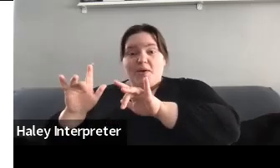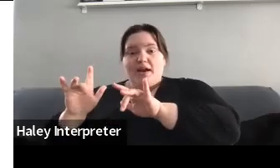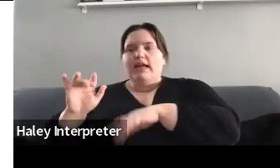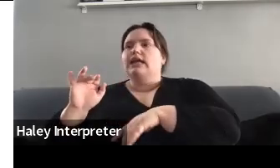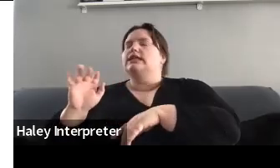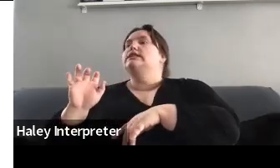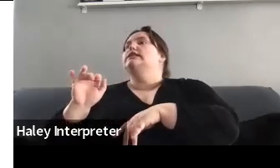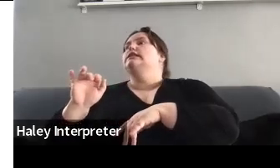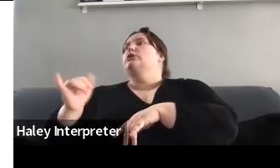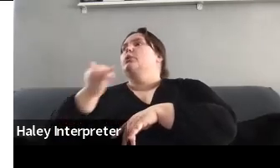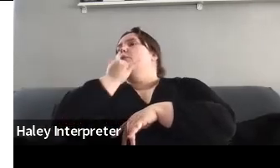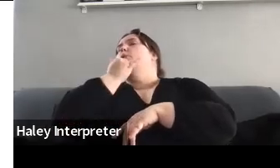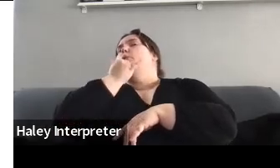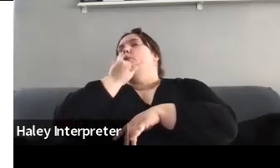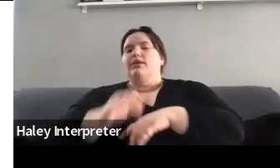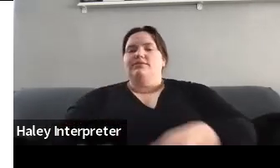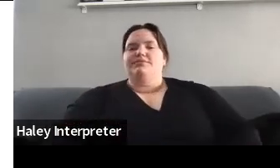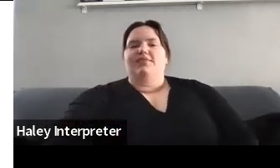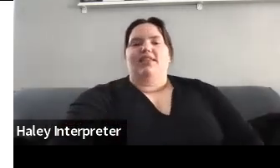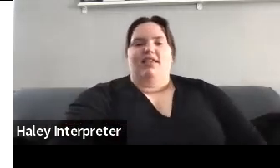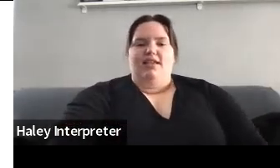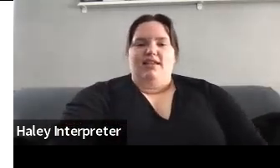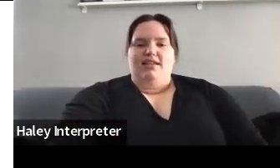Oh, Okay. So